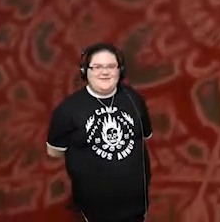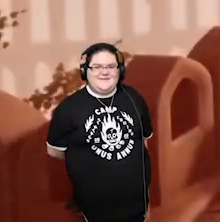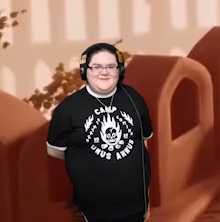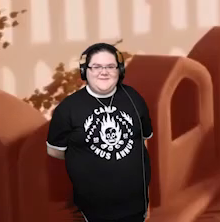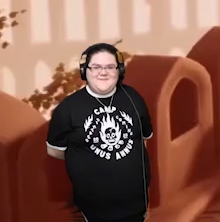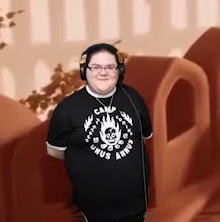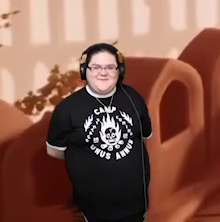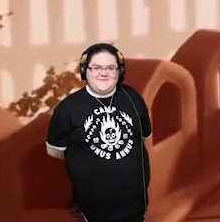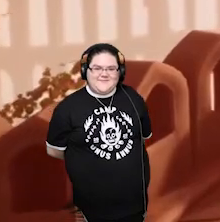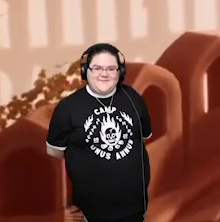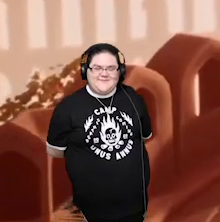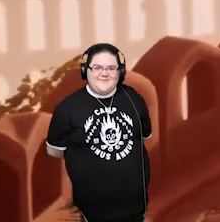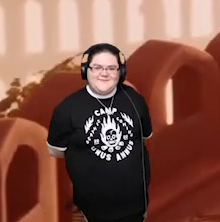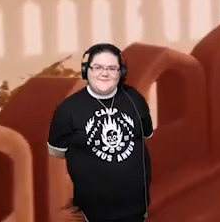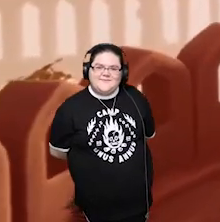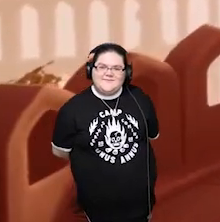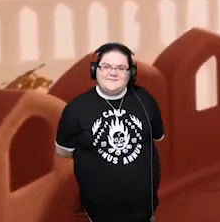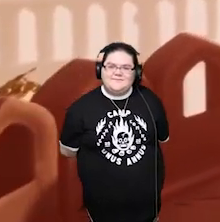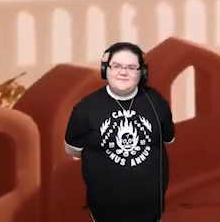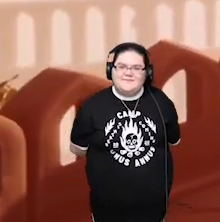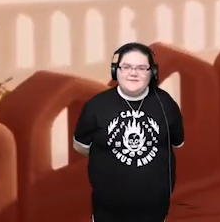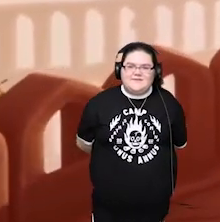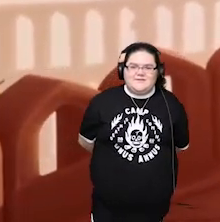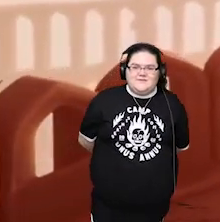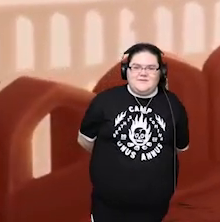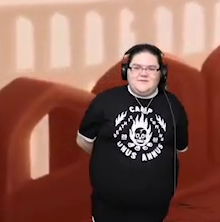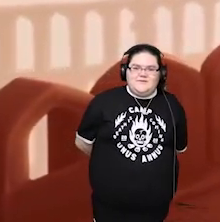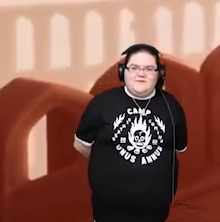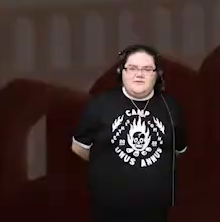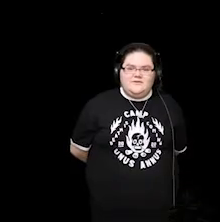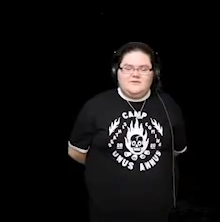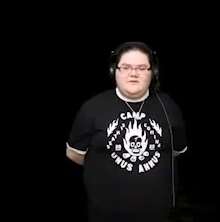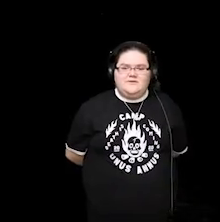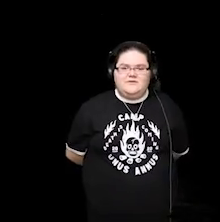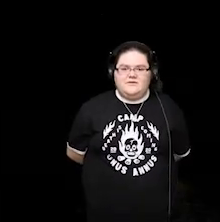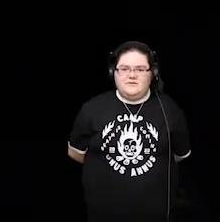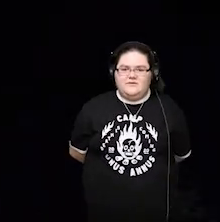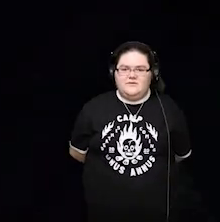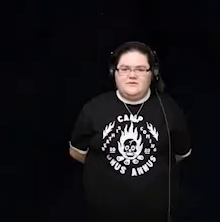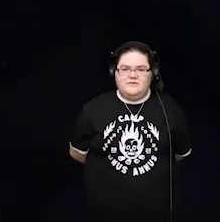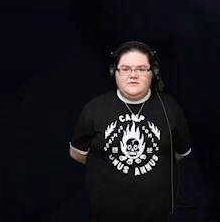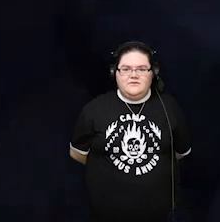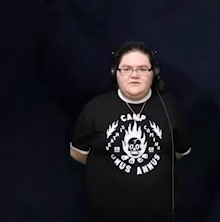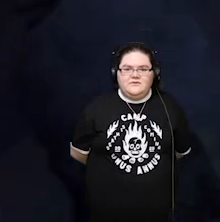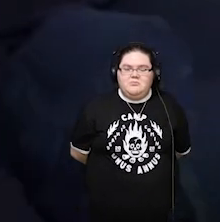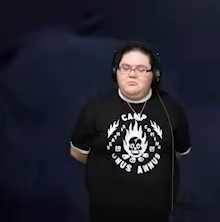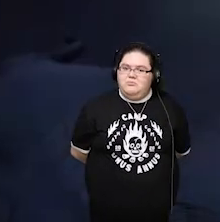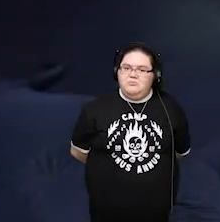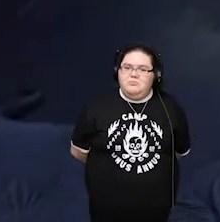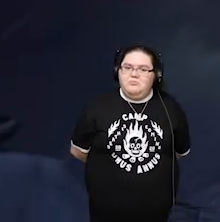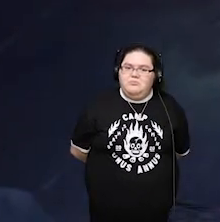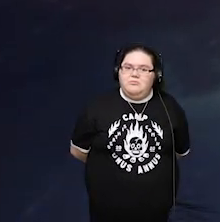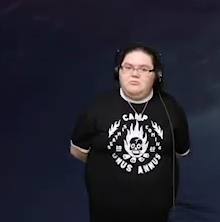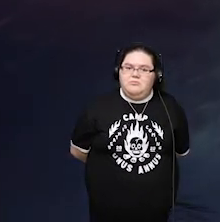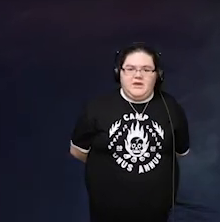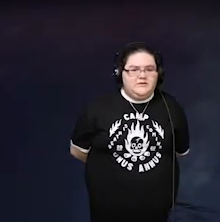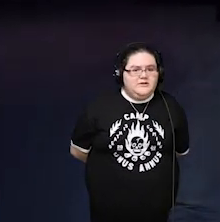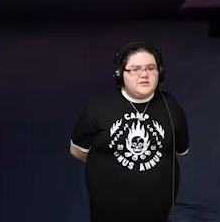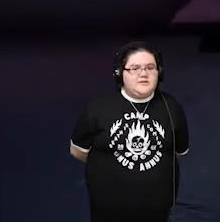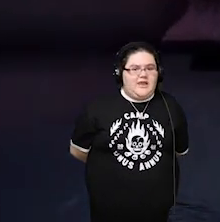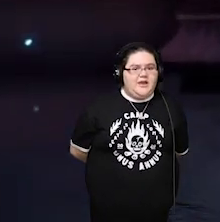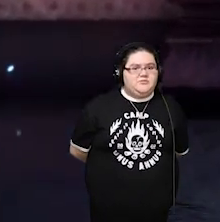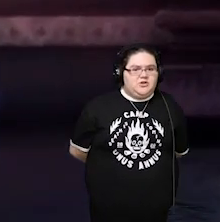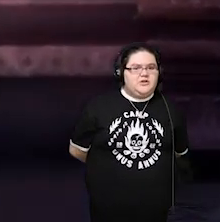on the screen, you're seeing gameplay from the game, which is inspired by ancient Indian mythology and medieval architecture. It features an